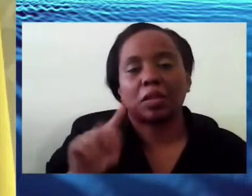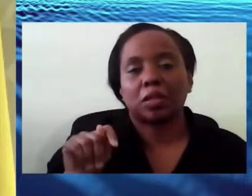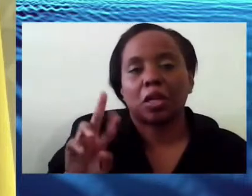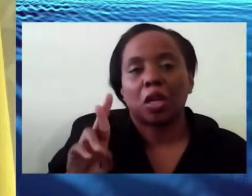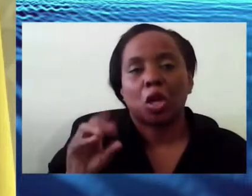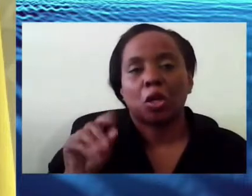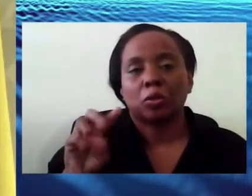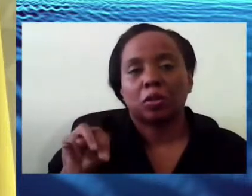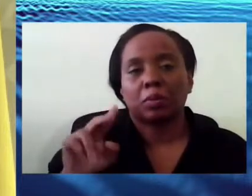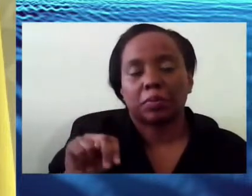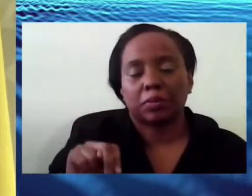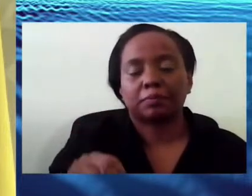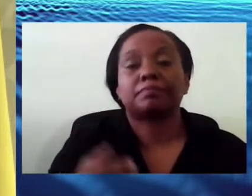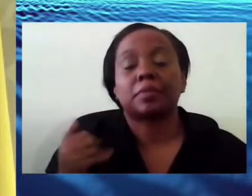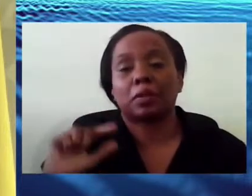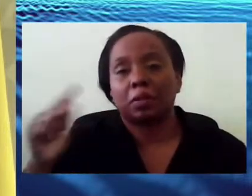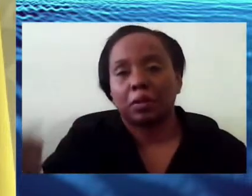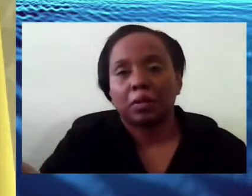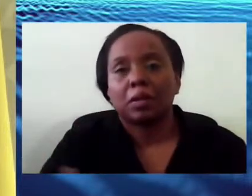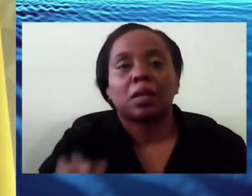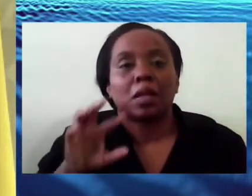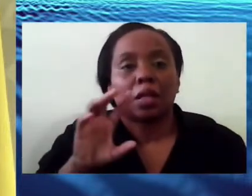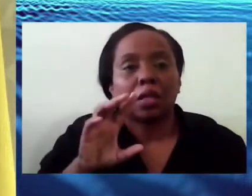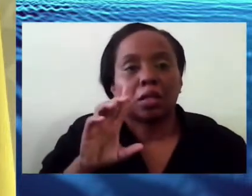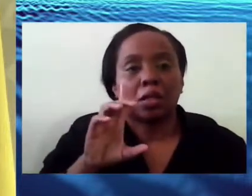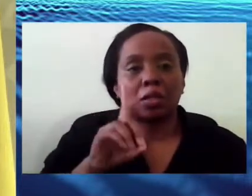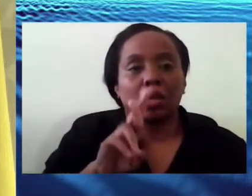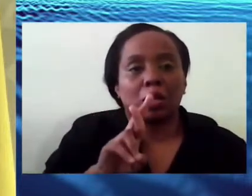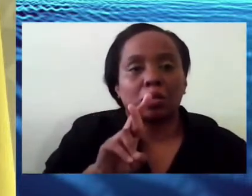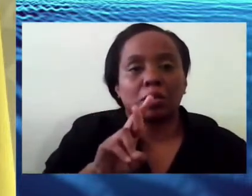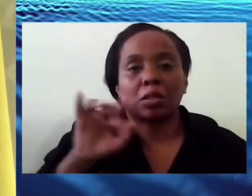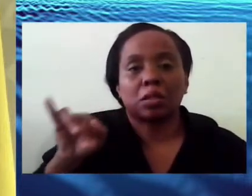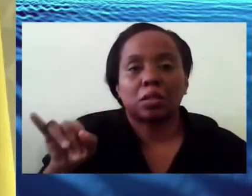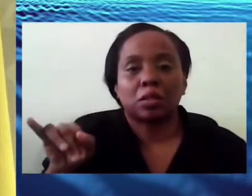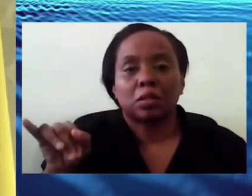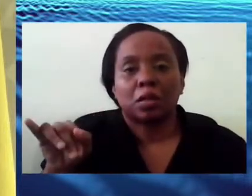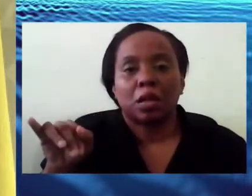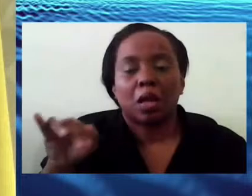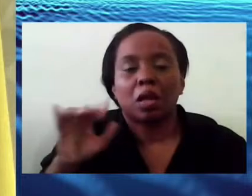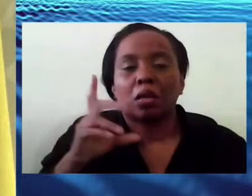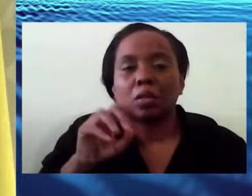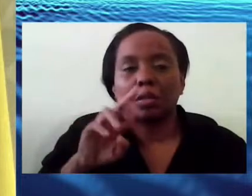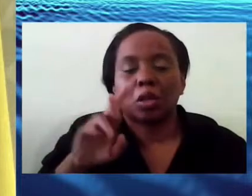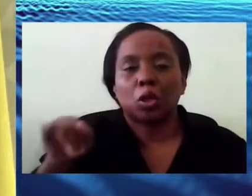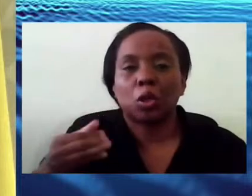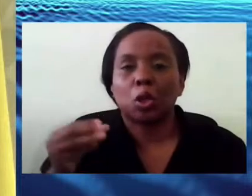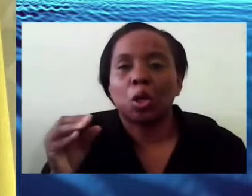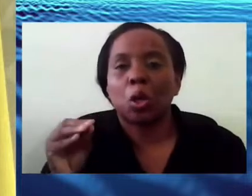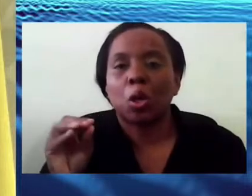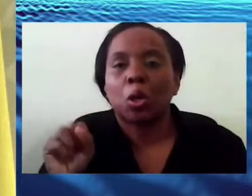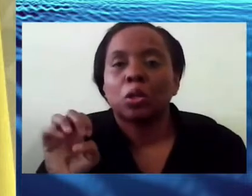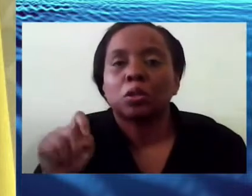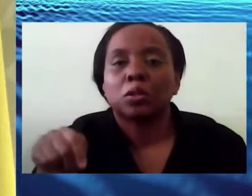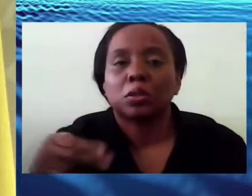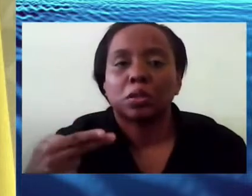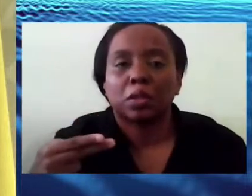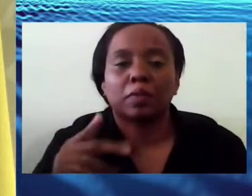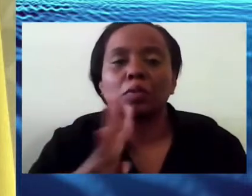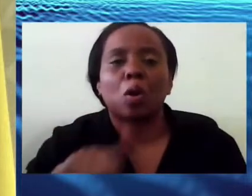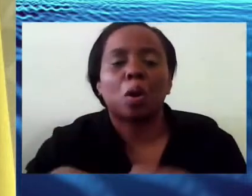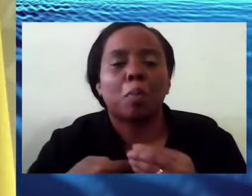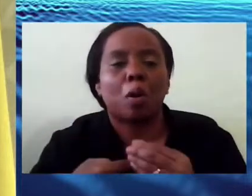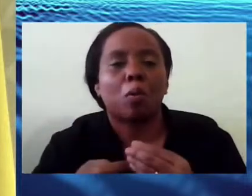UWI Seismic Research Center, Dr. Erouscilla Joseph, will now provide the very latest on activity at the Las Sufre volcano. Dr.